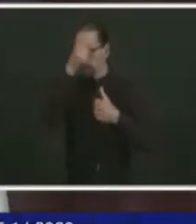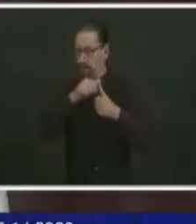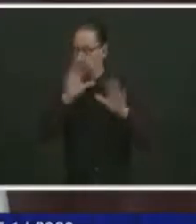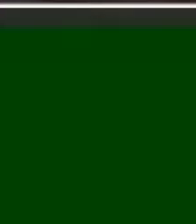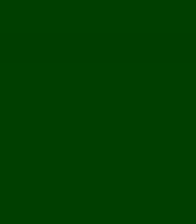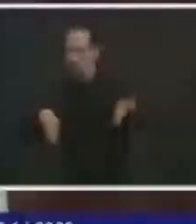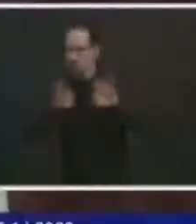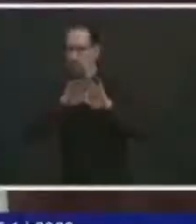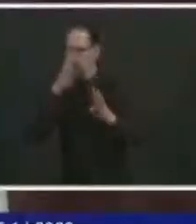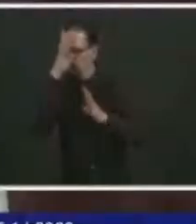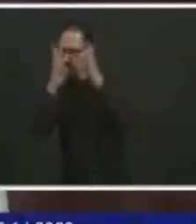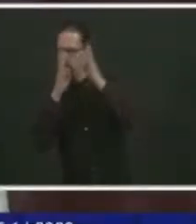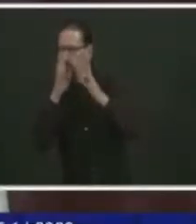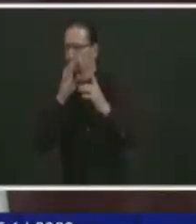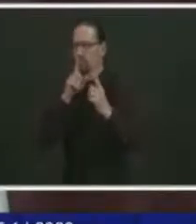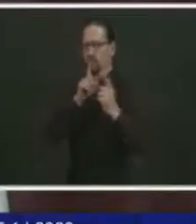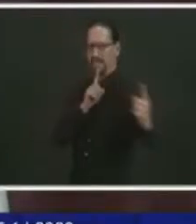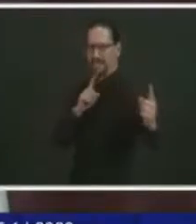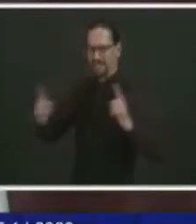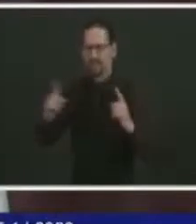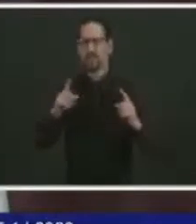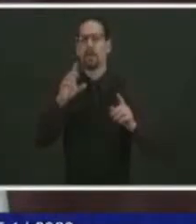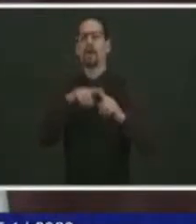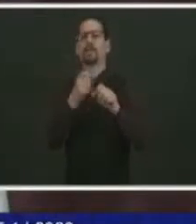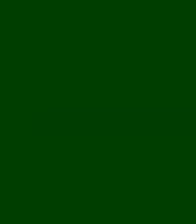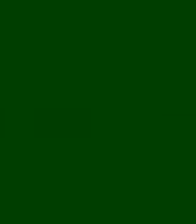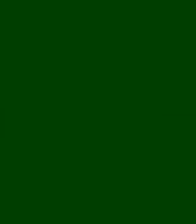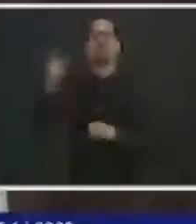year to getting back out there to march.